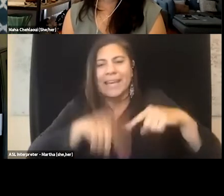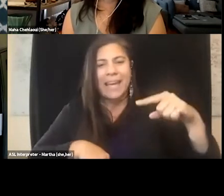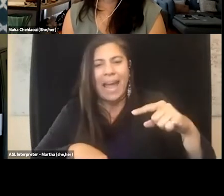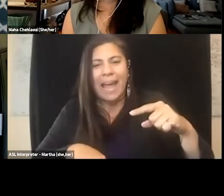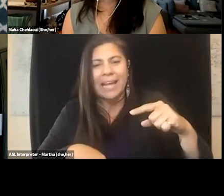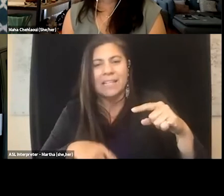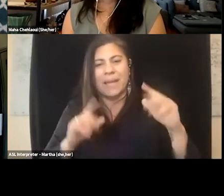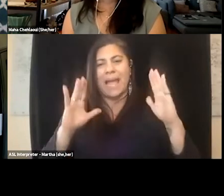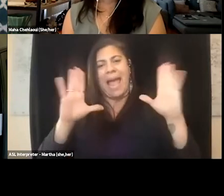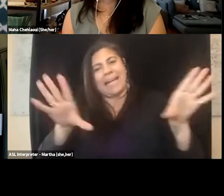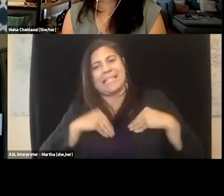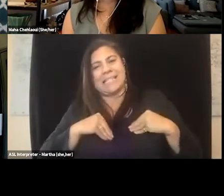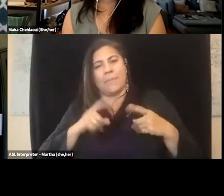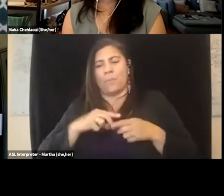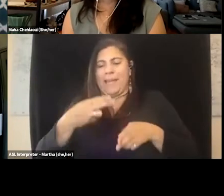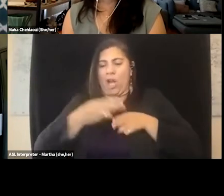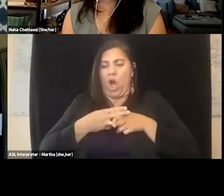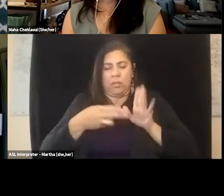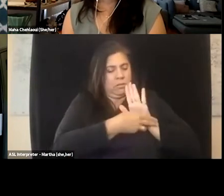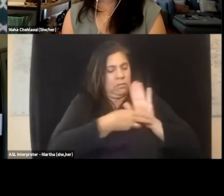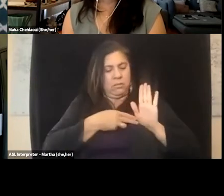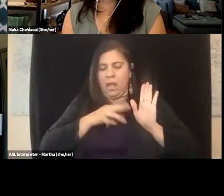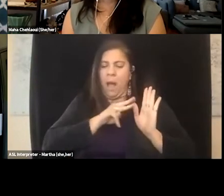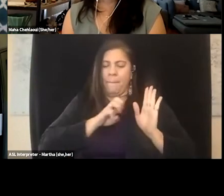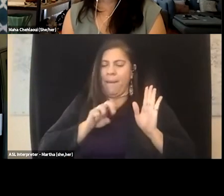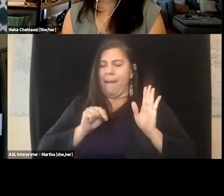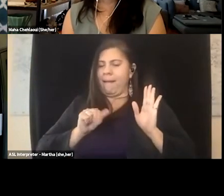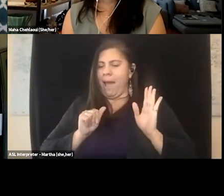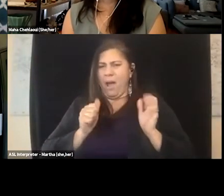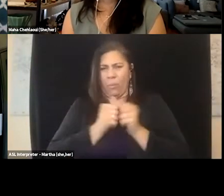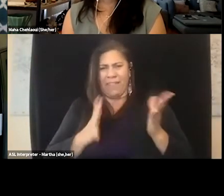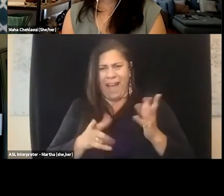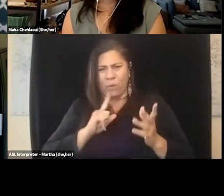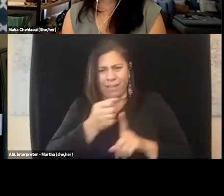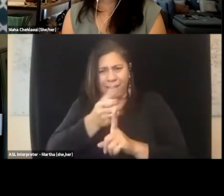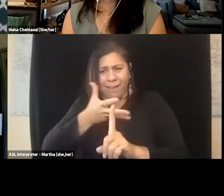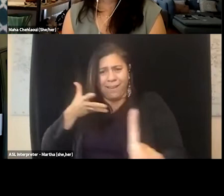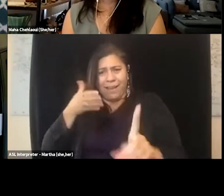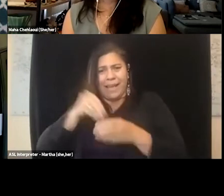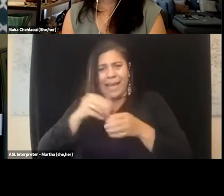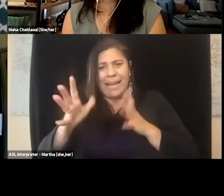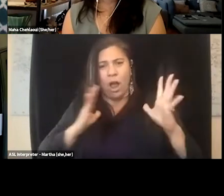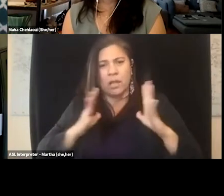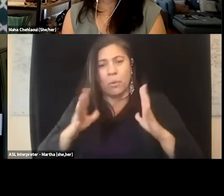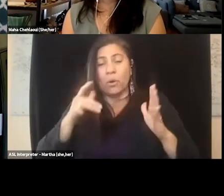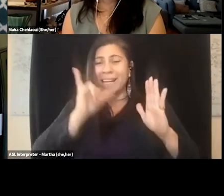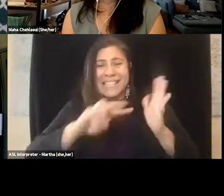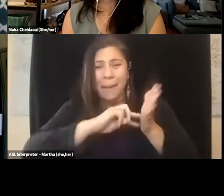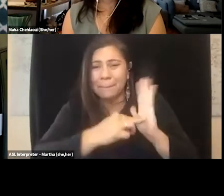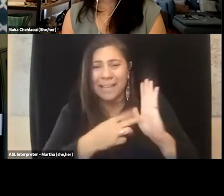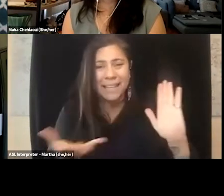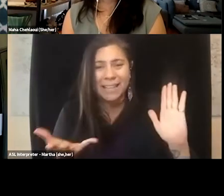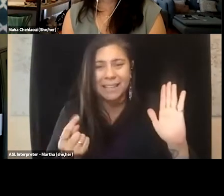called MENA without explaining in Hollywood what this stands for. Because you